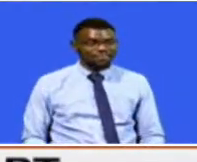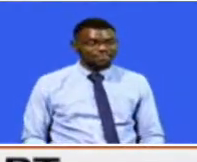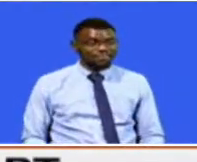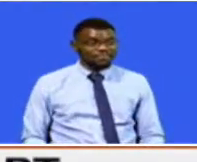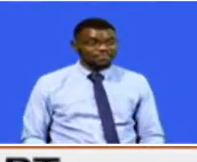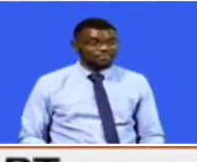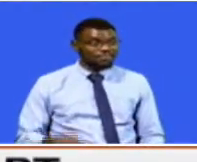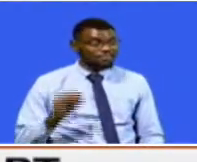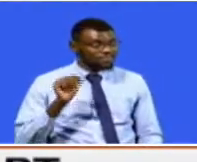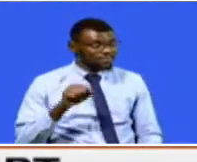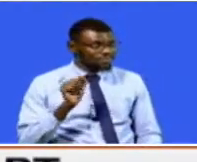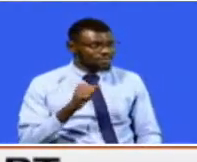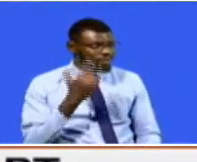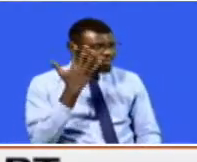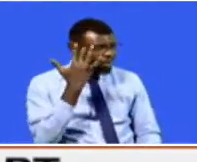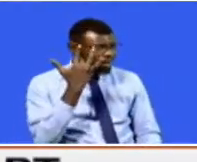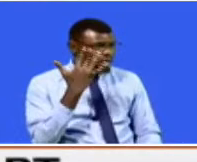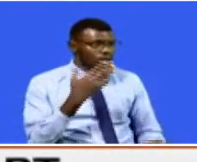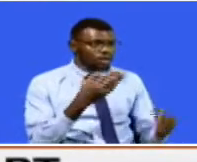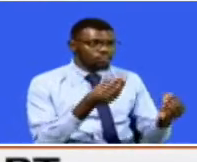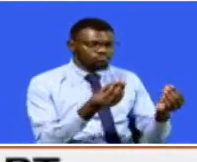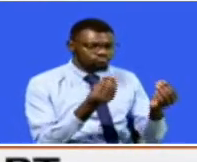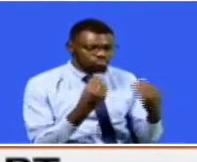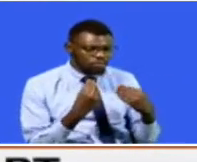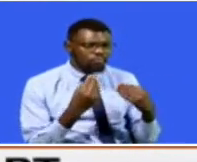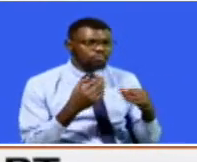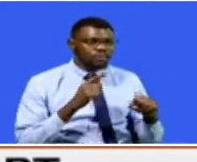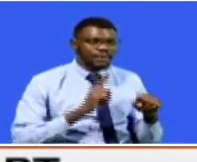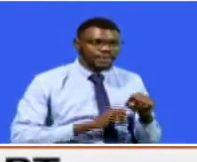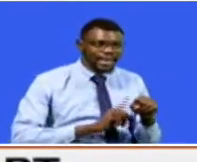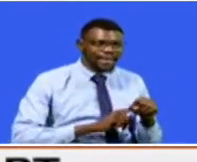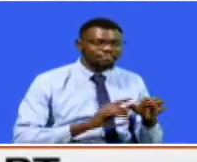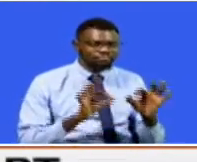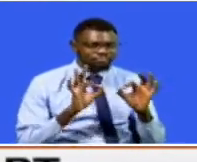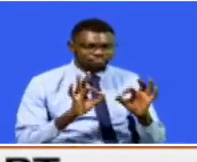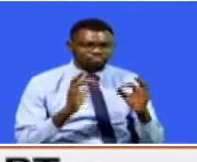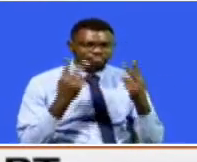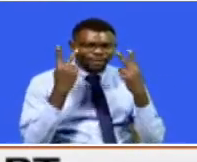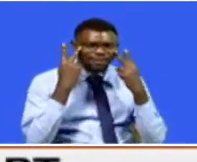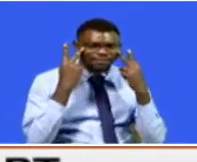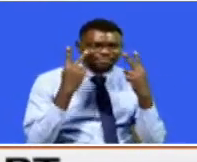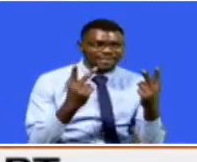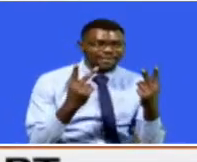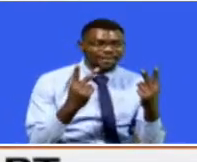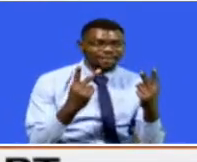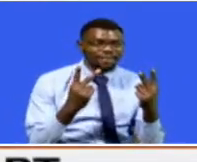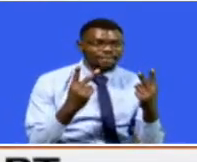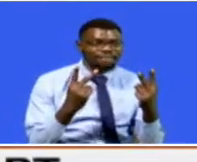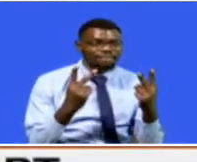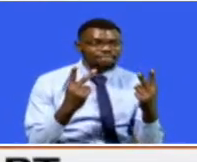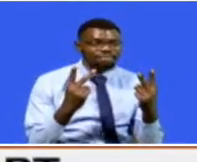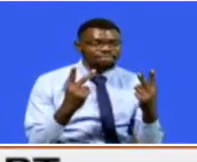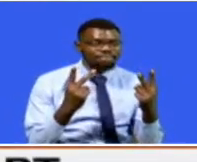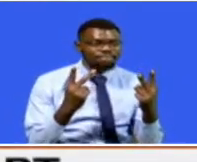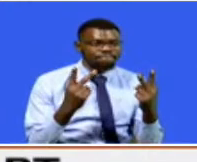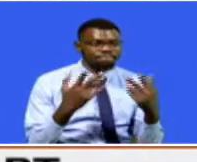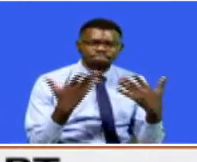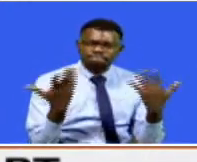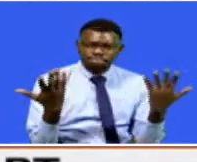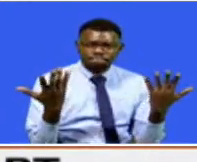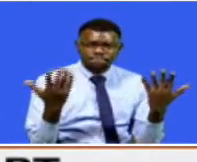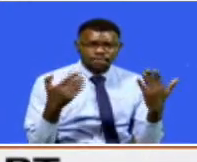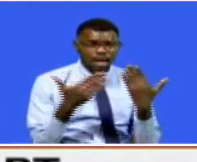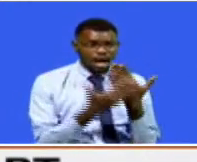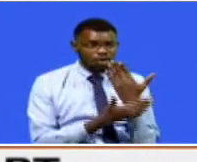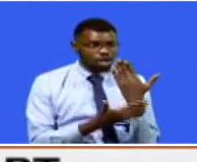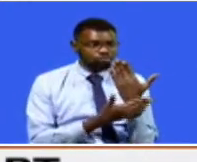because it gives me a much more time to look at the pain that people go through in this